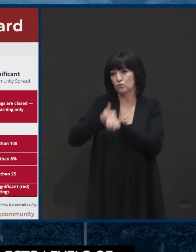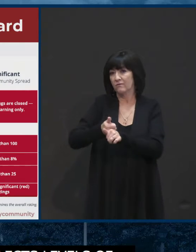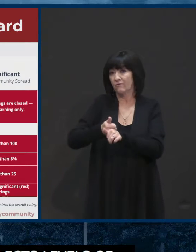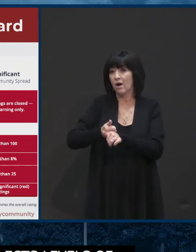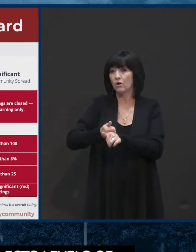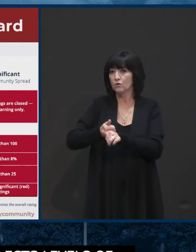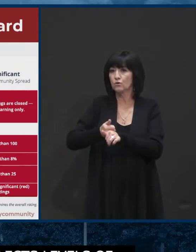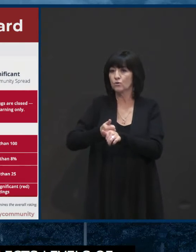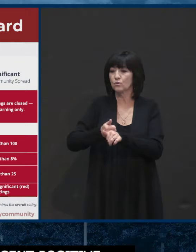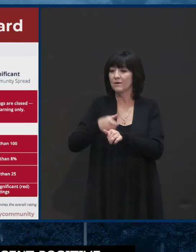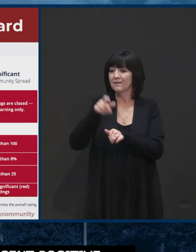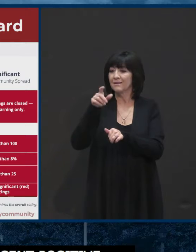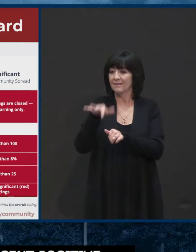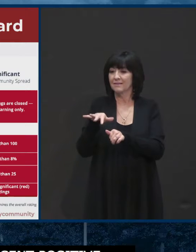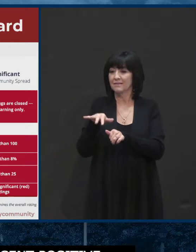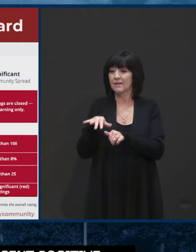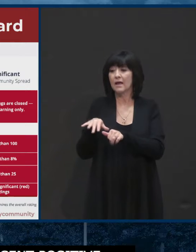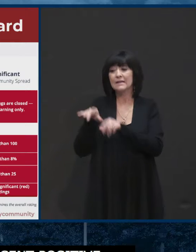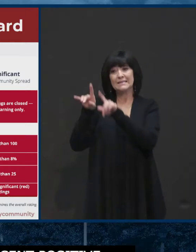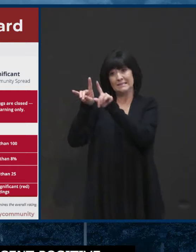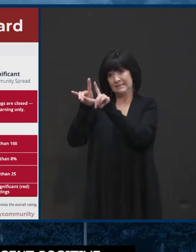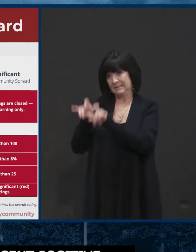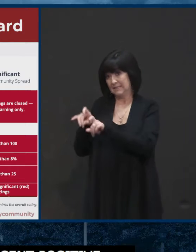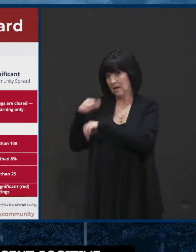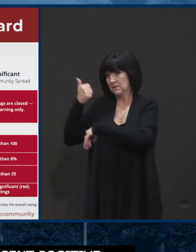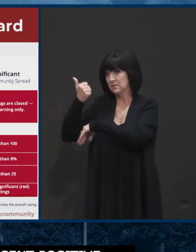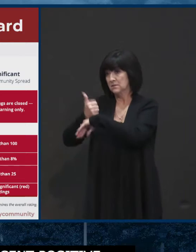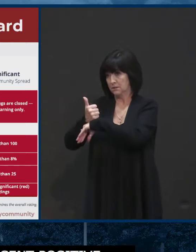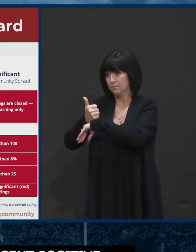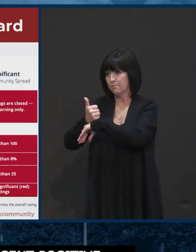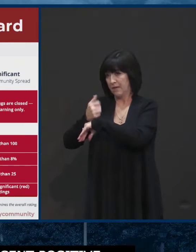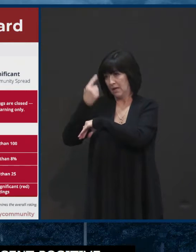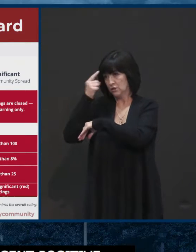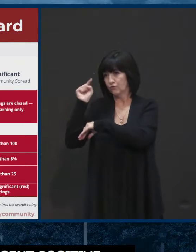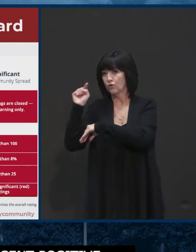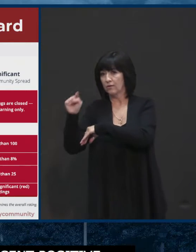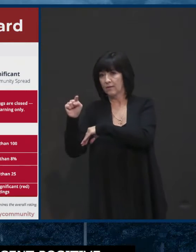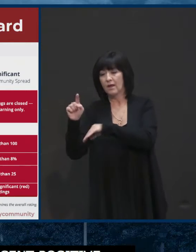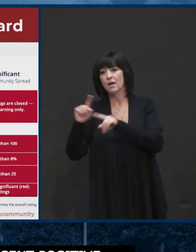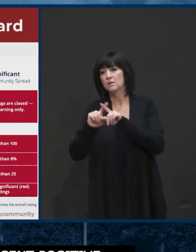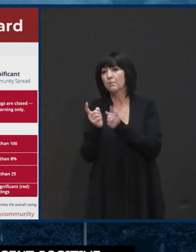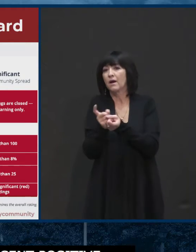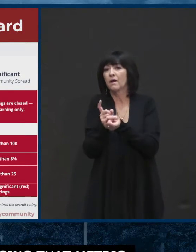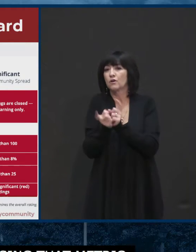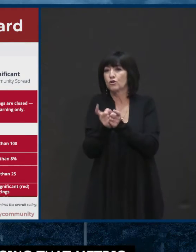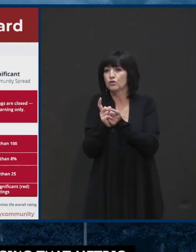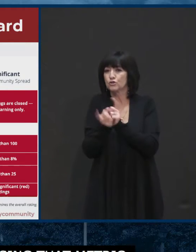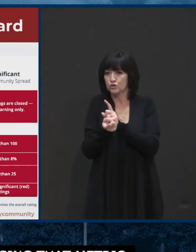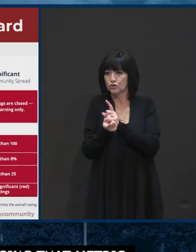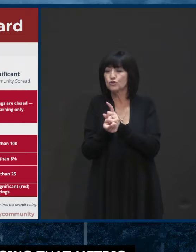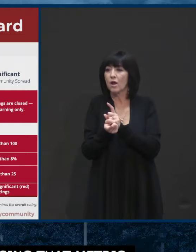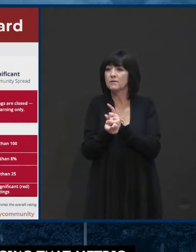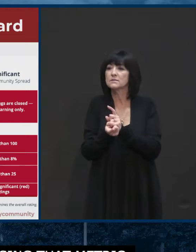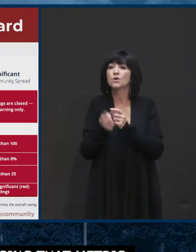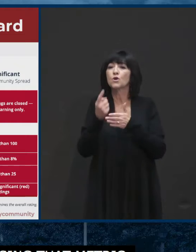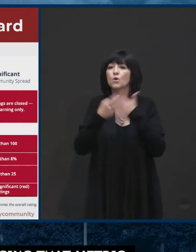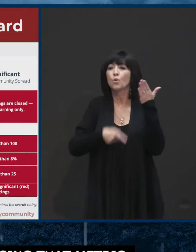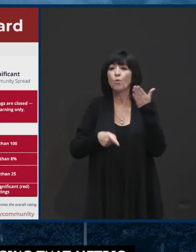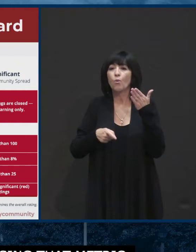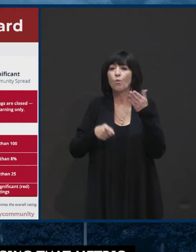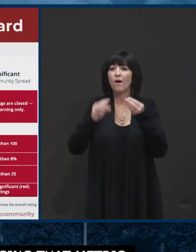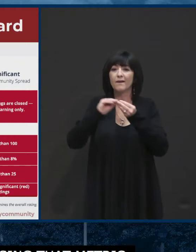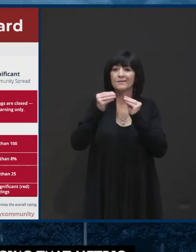to be using that metric, but we also then adjusted the threshold values. So you have to be less